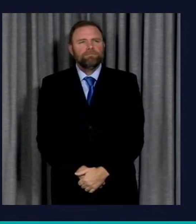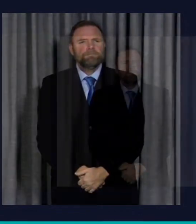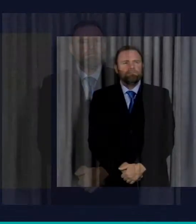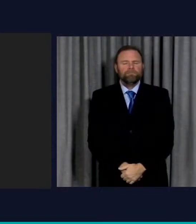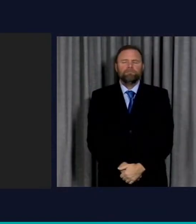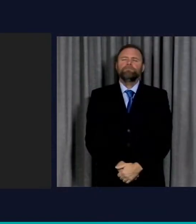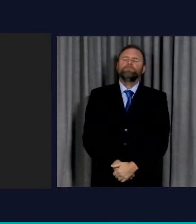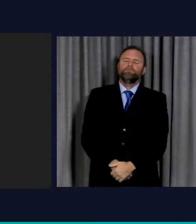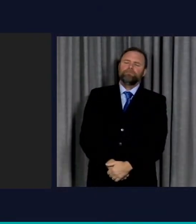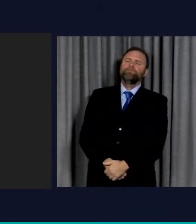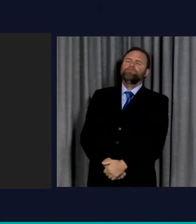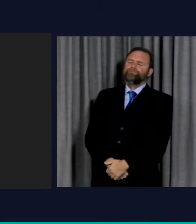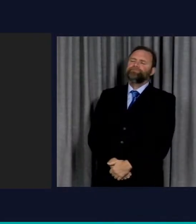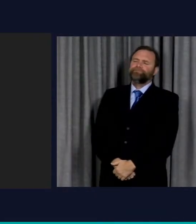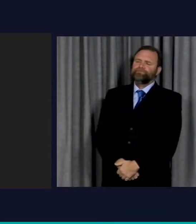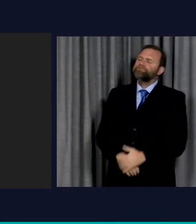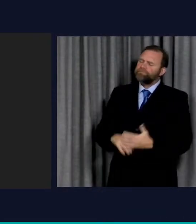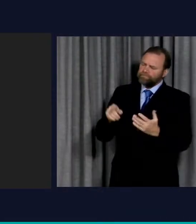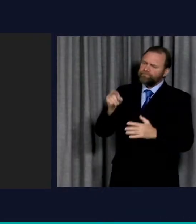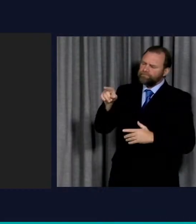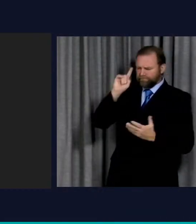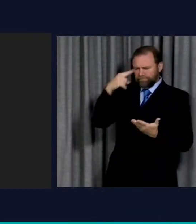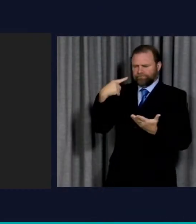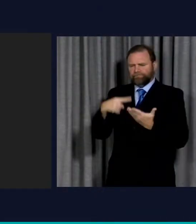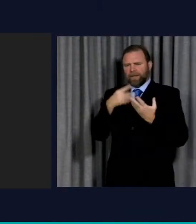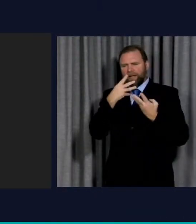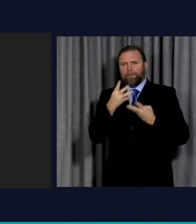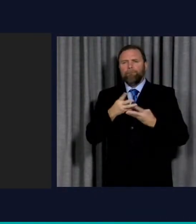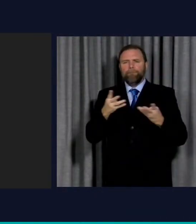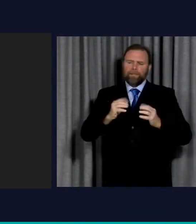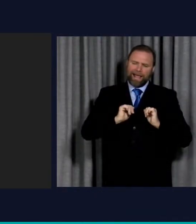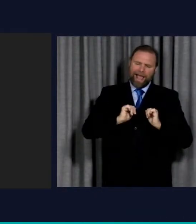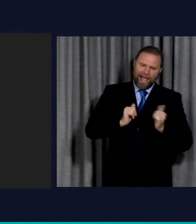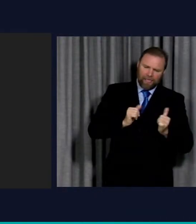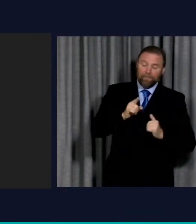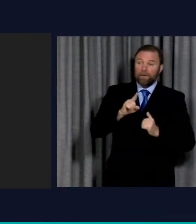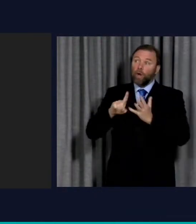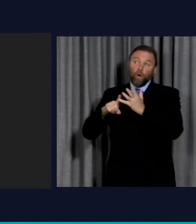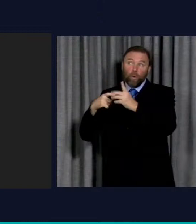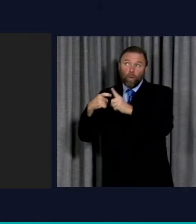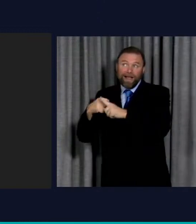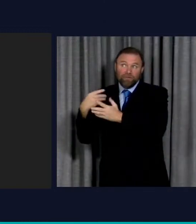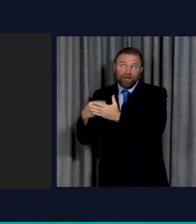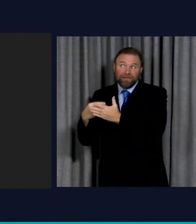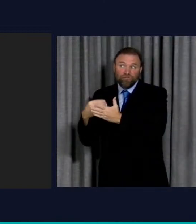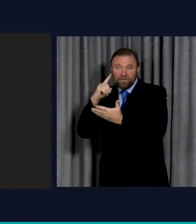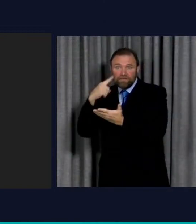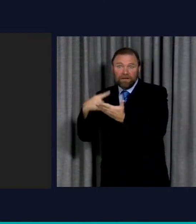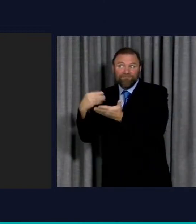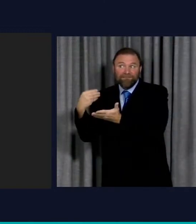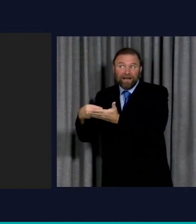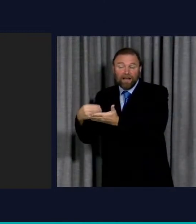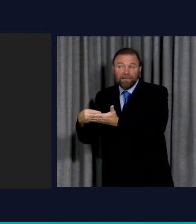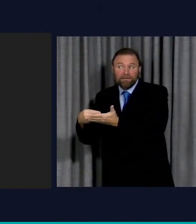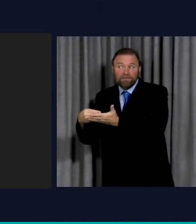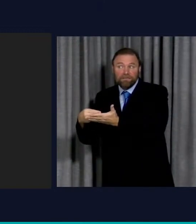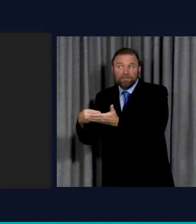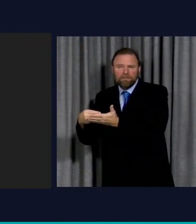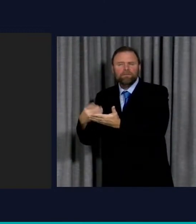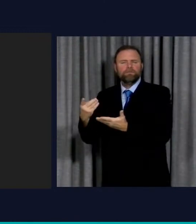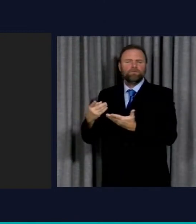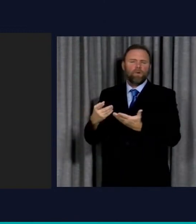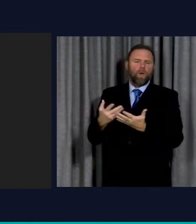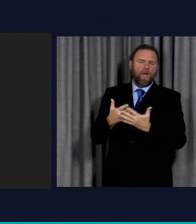First Minister, you decide on public health, the UK Treasury decides on finance. To what extent